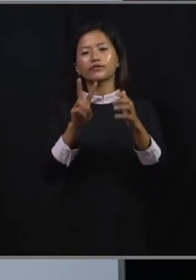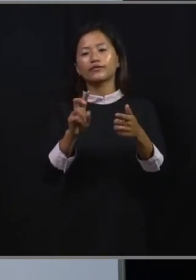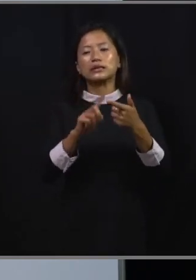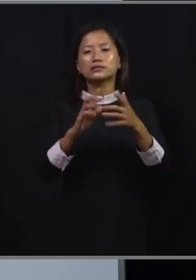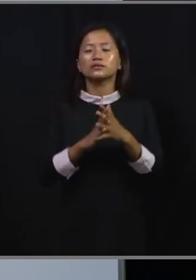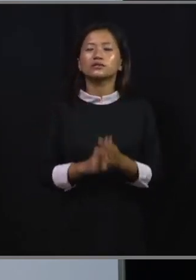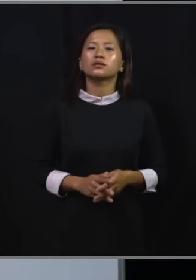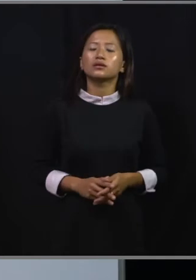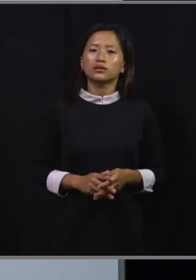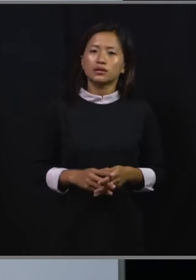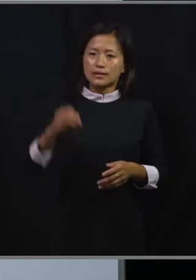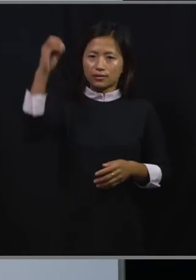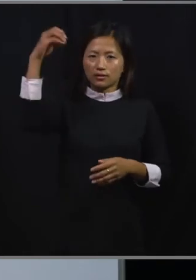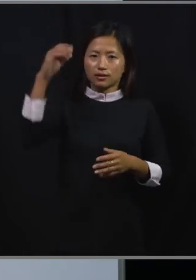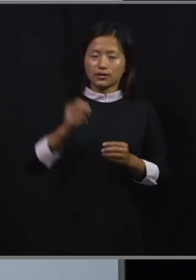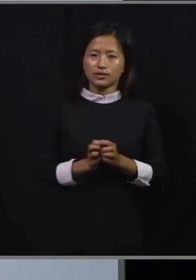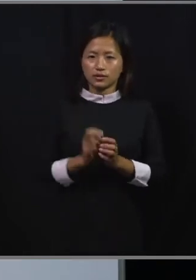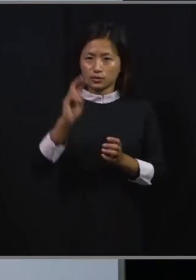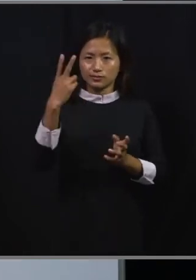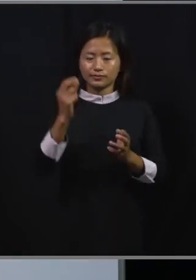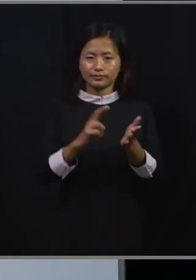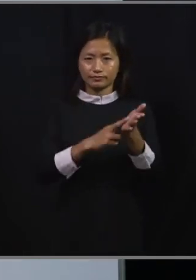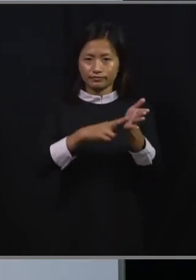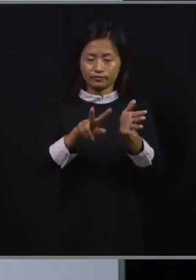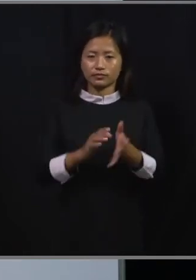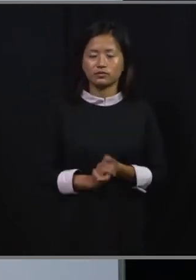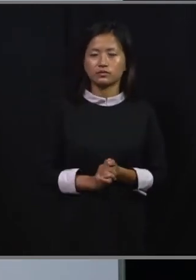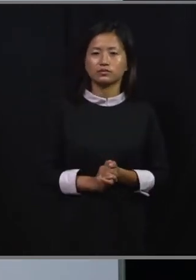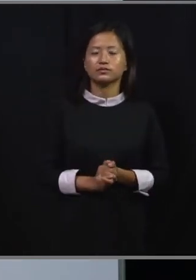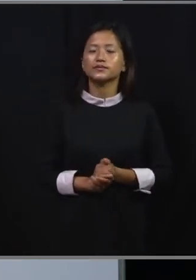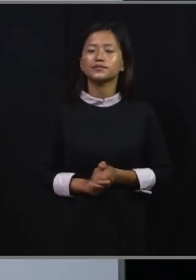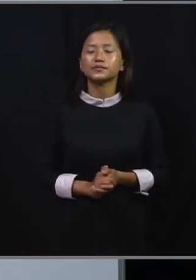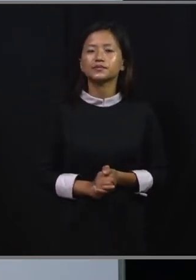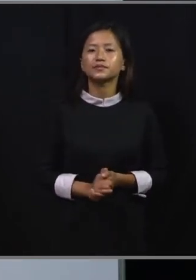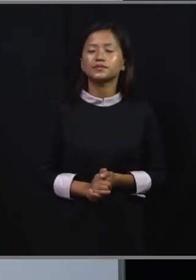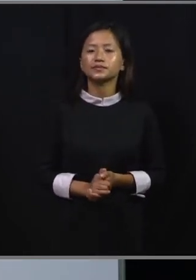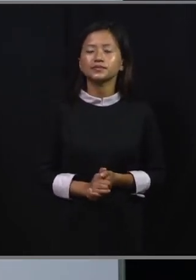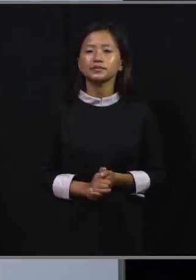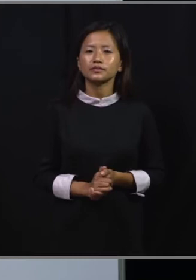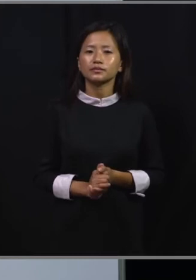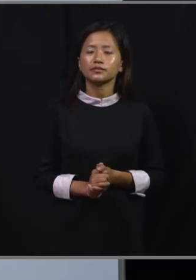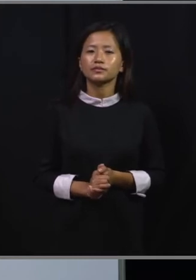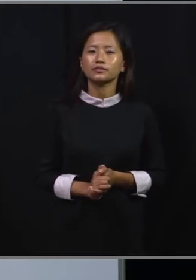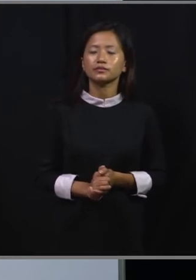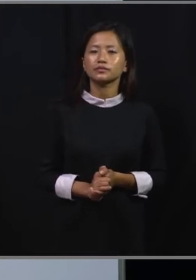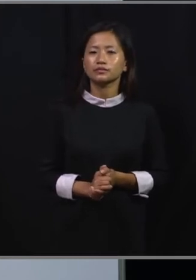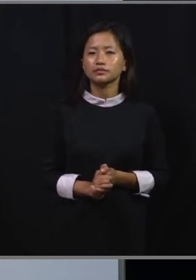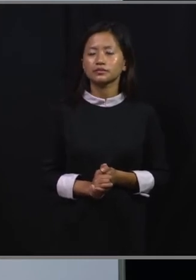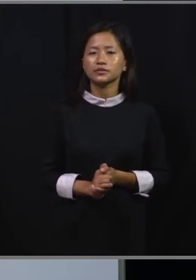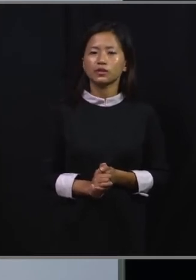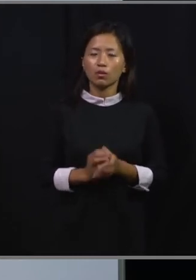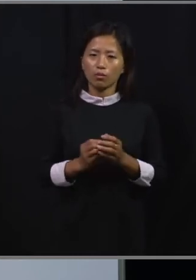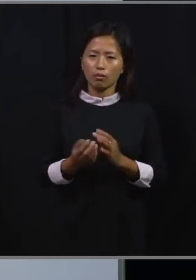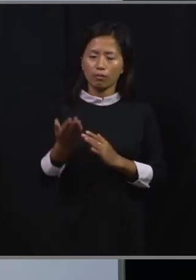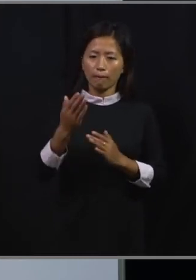has dual nature. Light is what? Dual nature. Light is what? Dual nature. So in this today's world, in modern